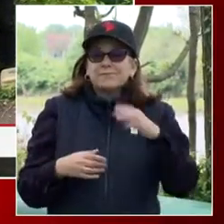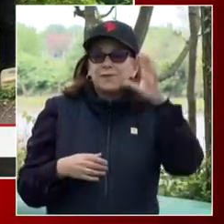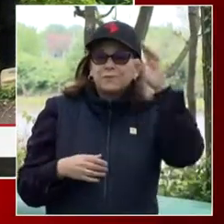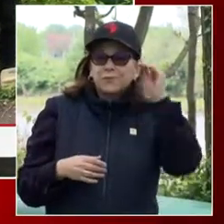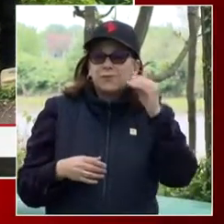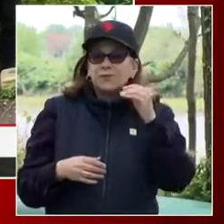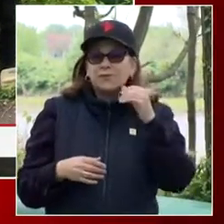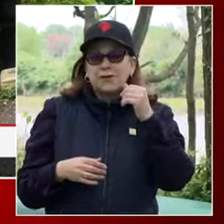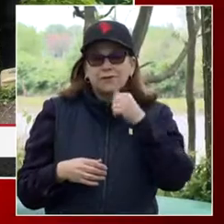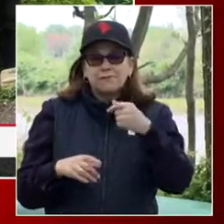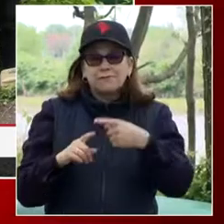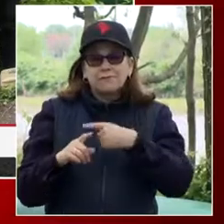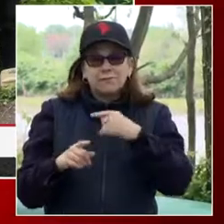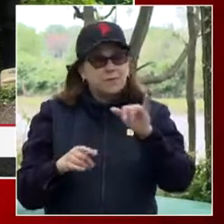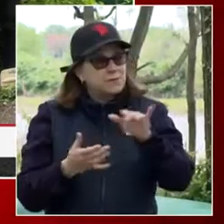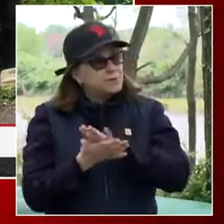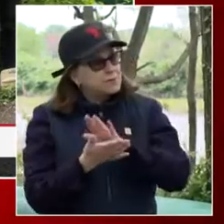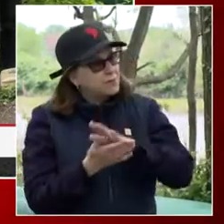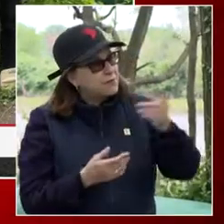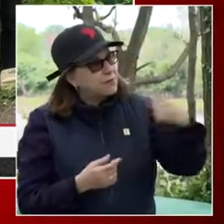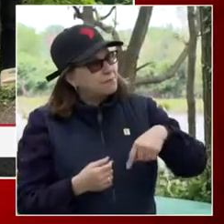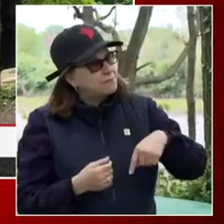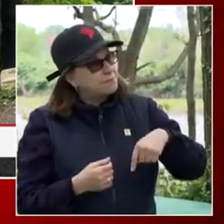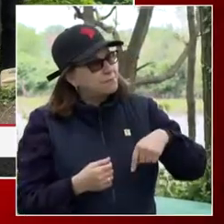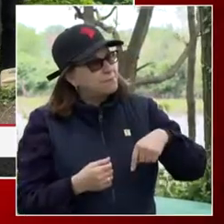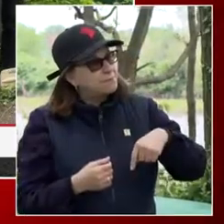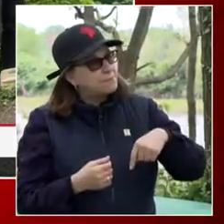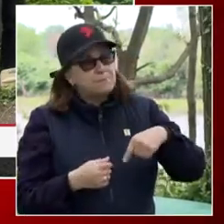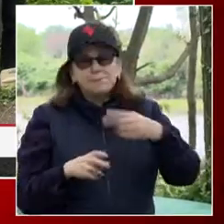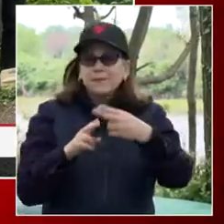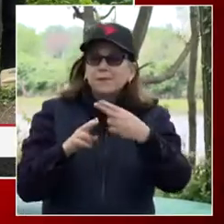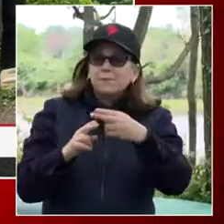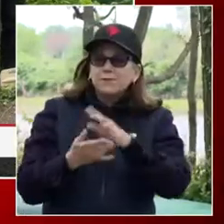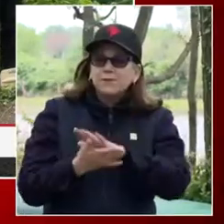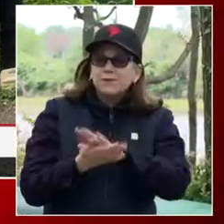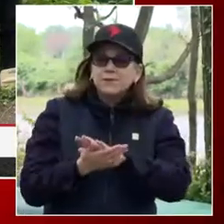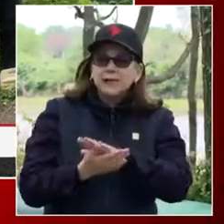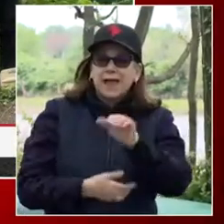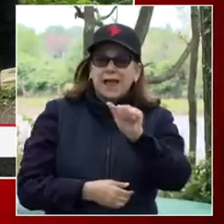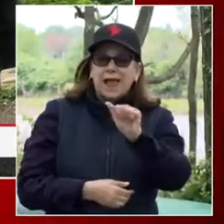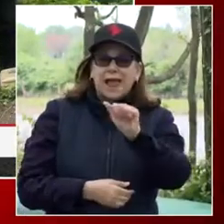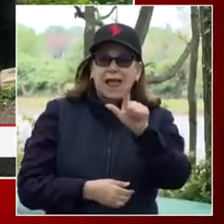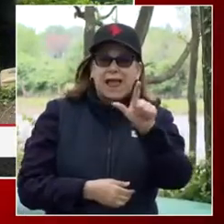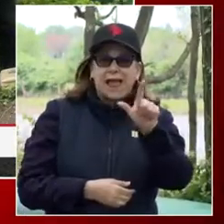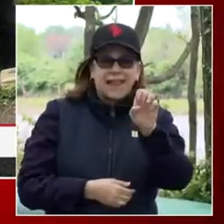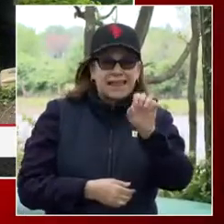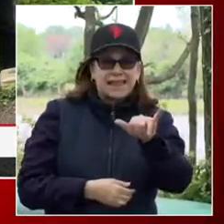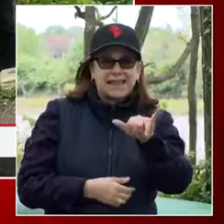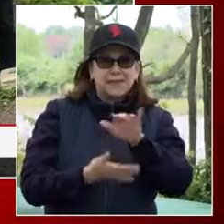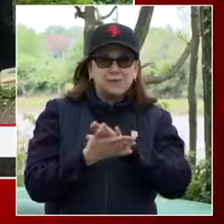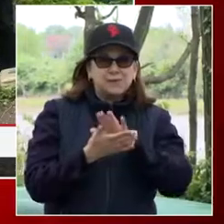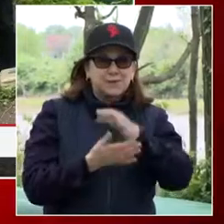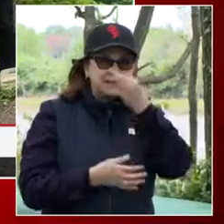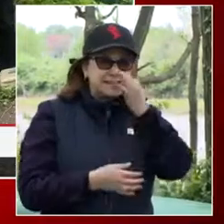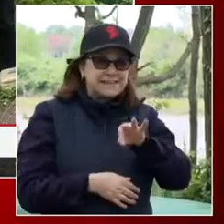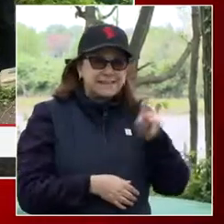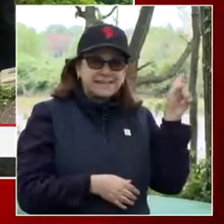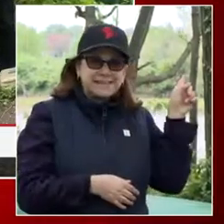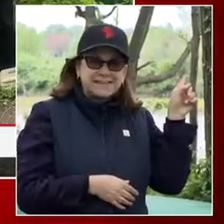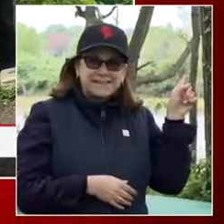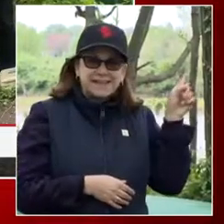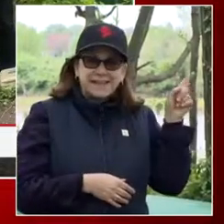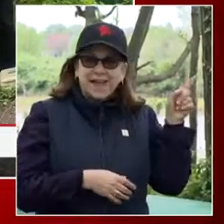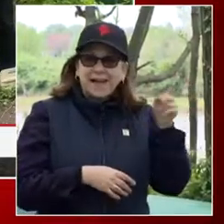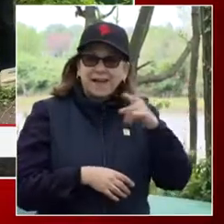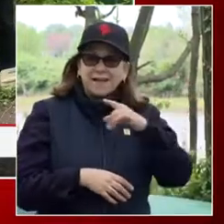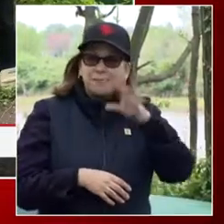School. Let's give them a wave for being out and learning and going to school every day outside. And